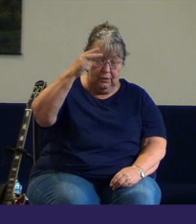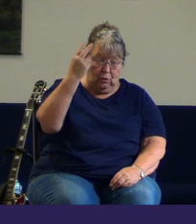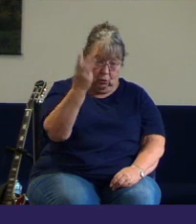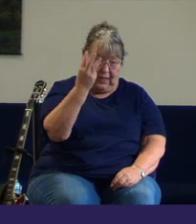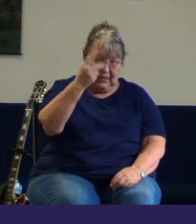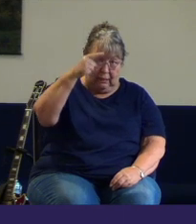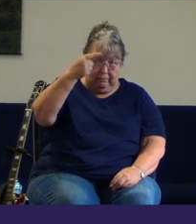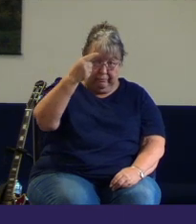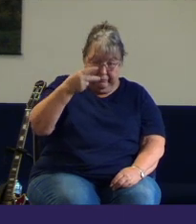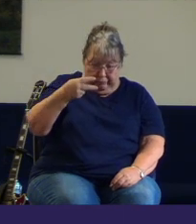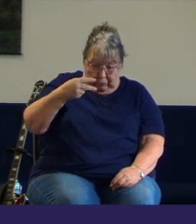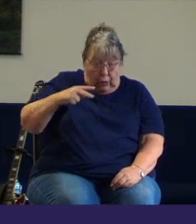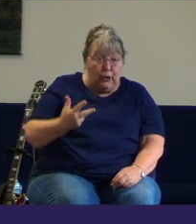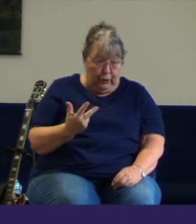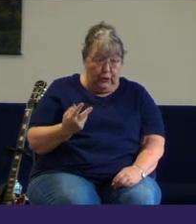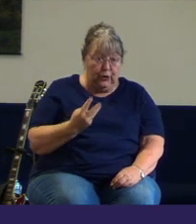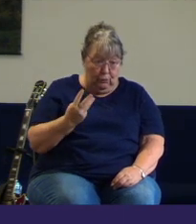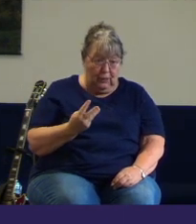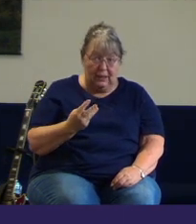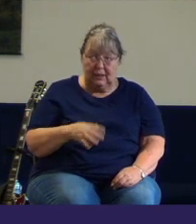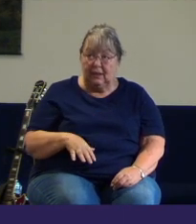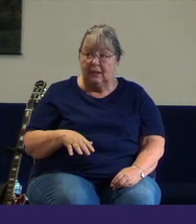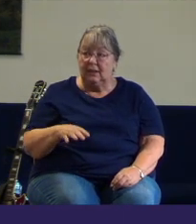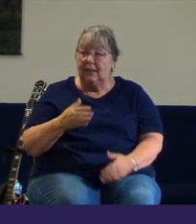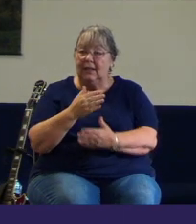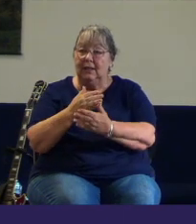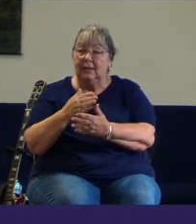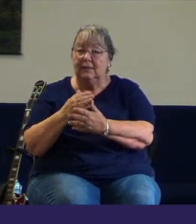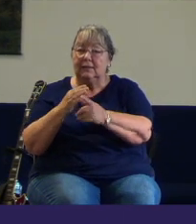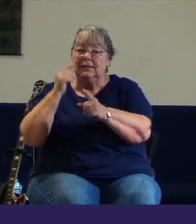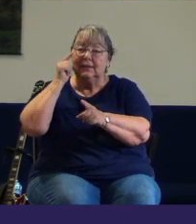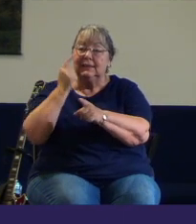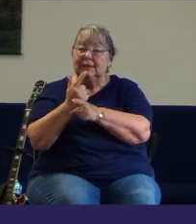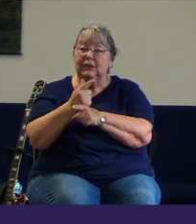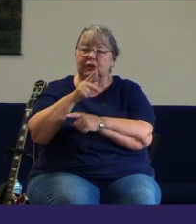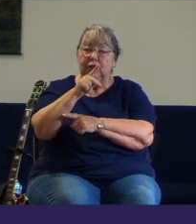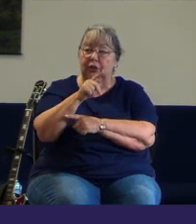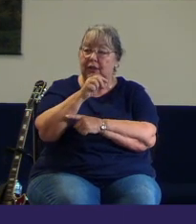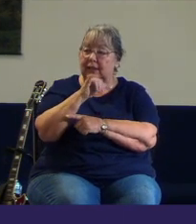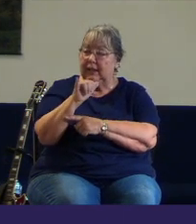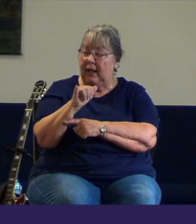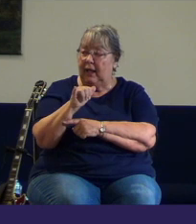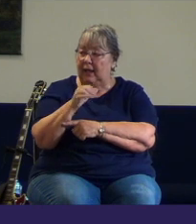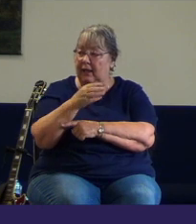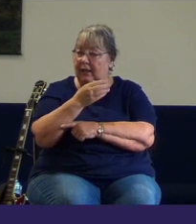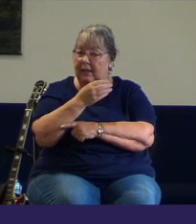Some of you led some of them to Christ. Sister Kay, Sister Ann Gladfelter, they're not here anymore.